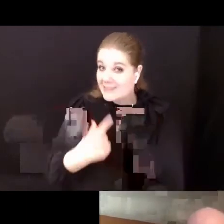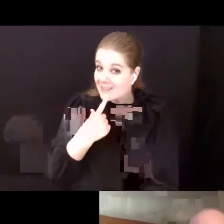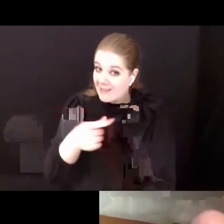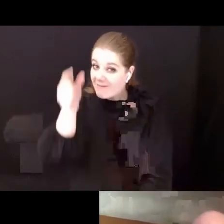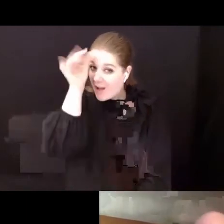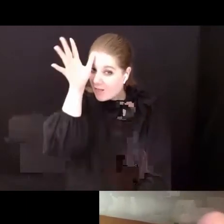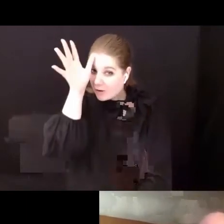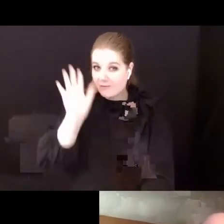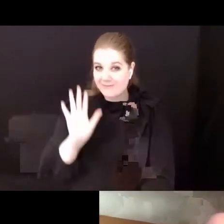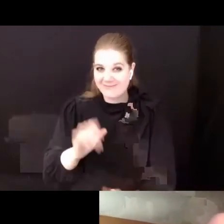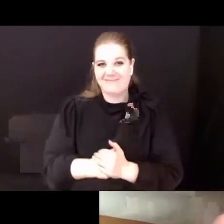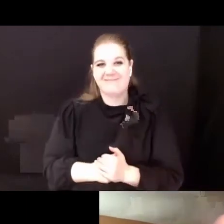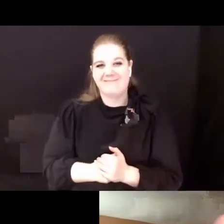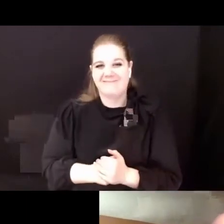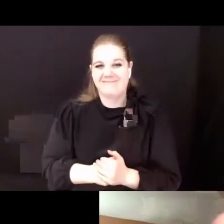Yes.